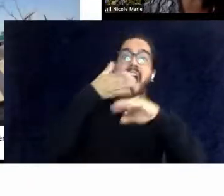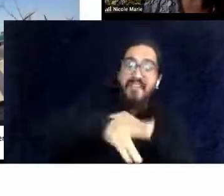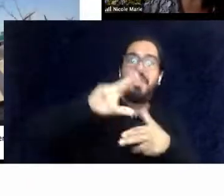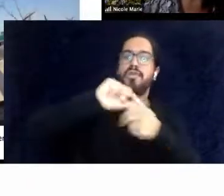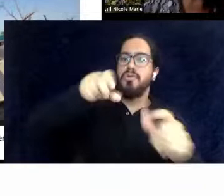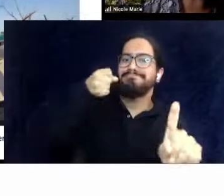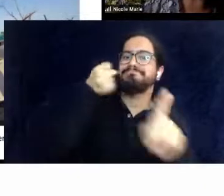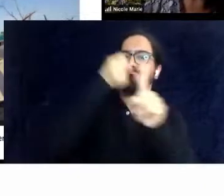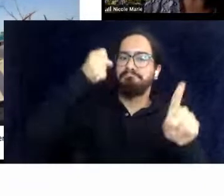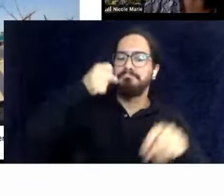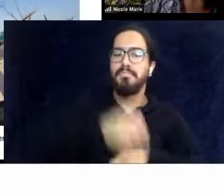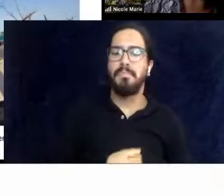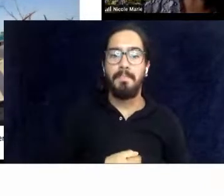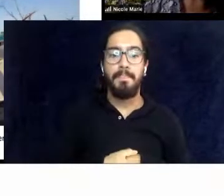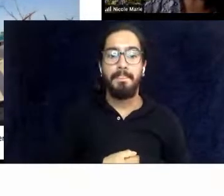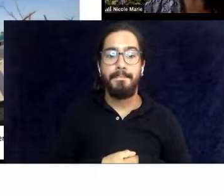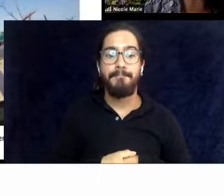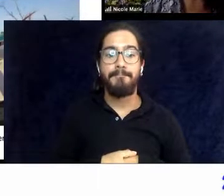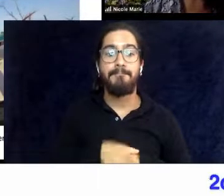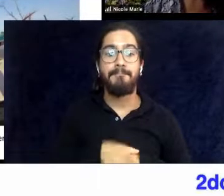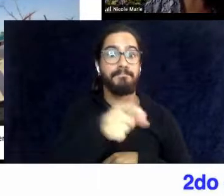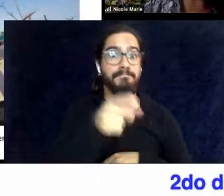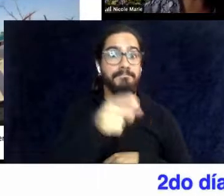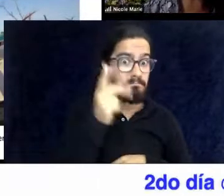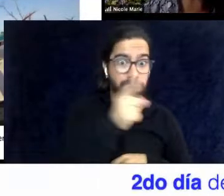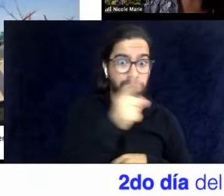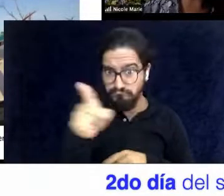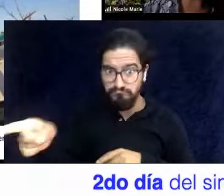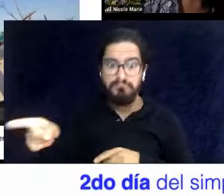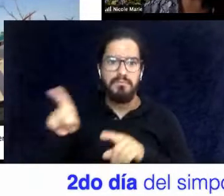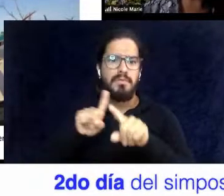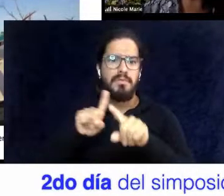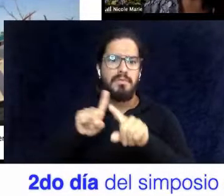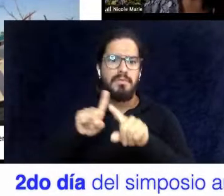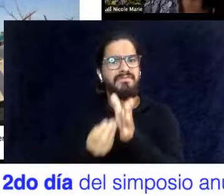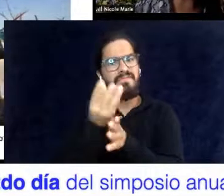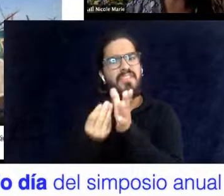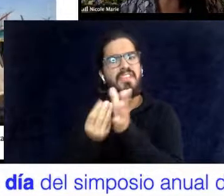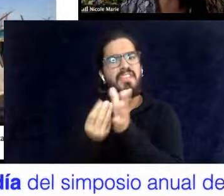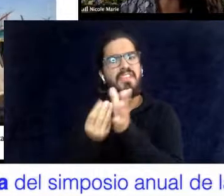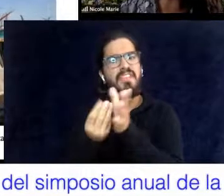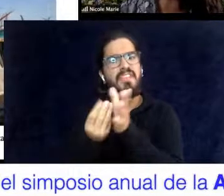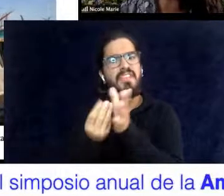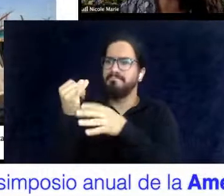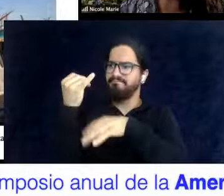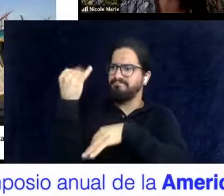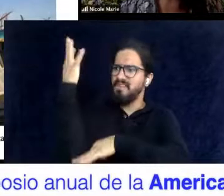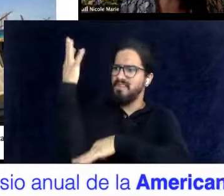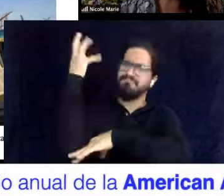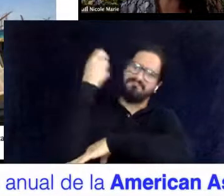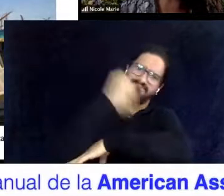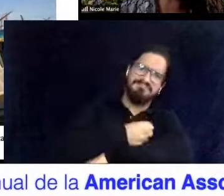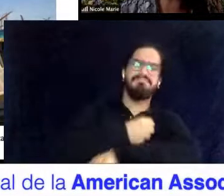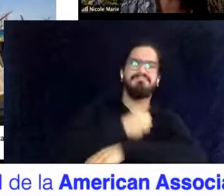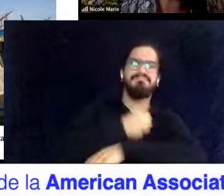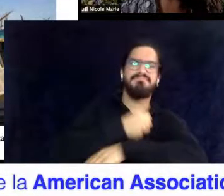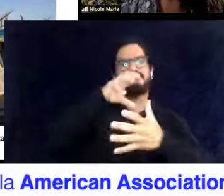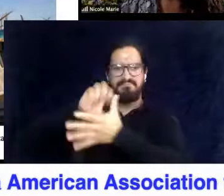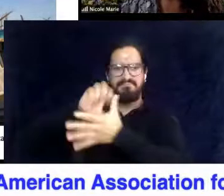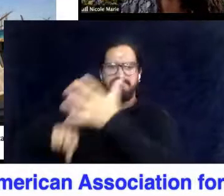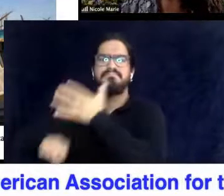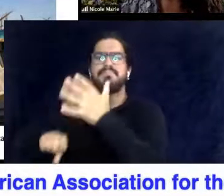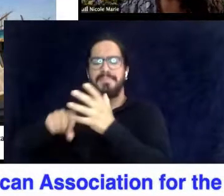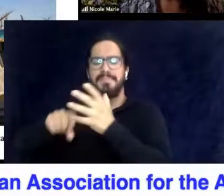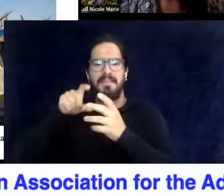Hurricanes have emerged as a primary abiotic factor driving deforestation in the Caribbean. These natural disturbances can have